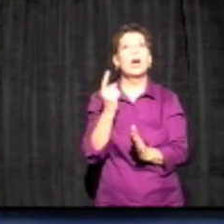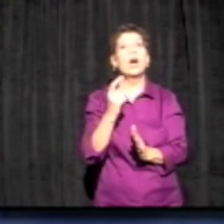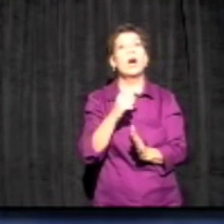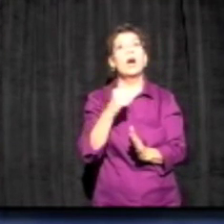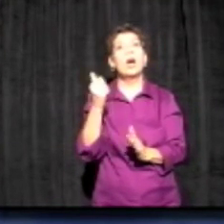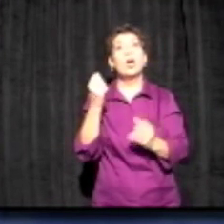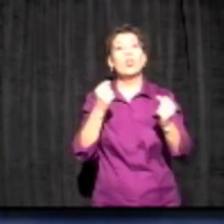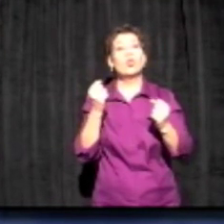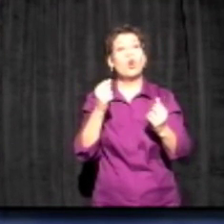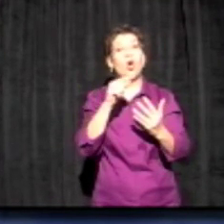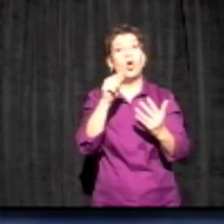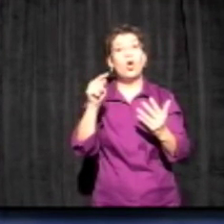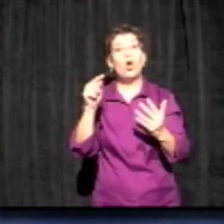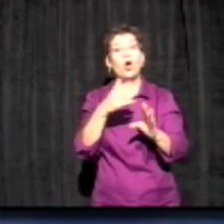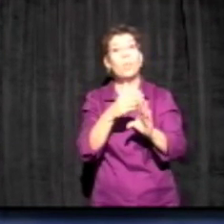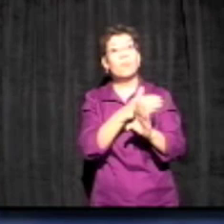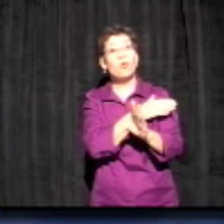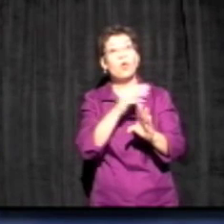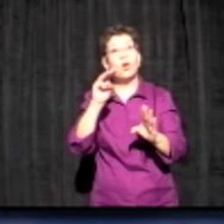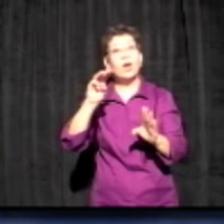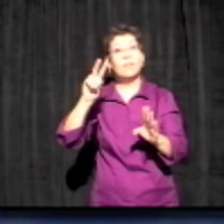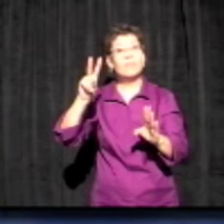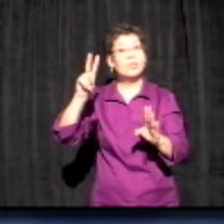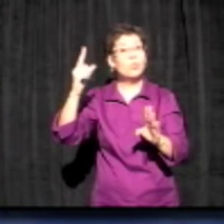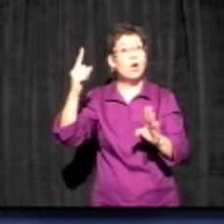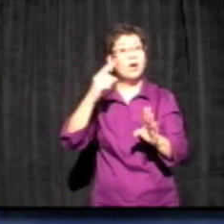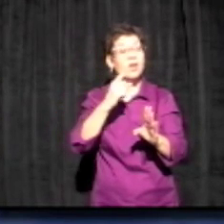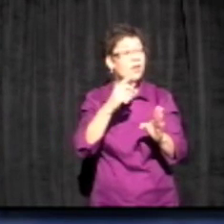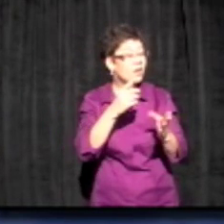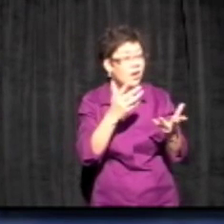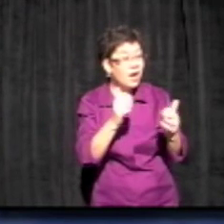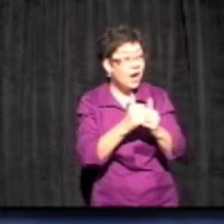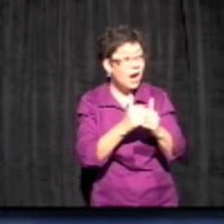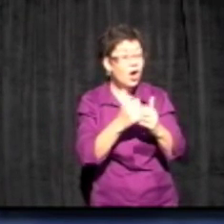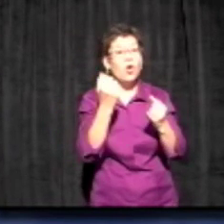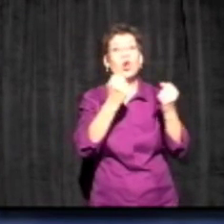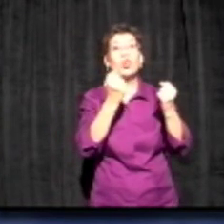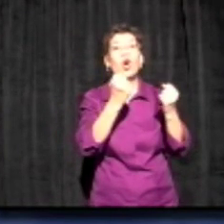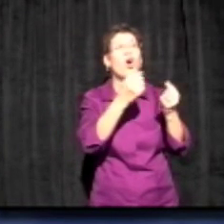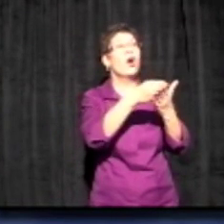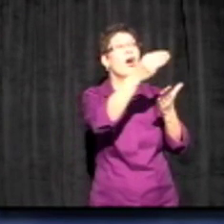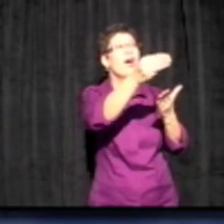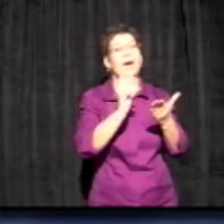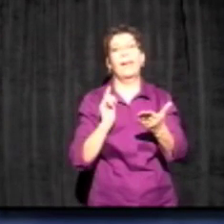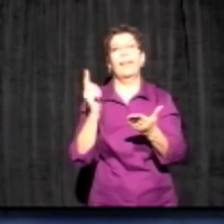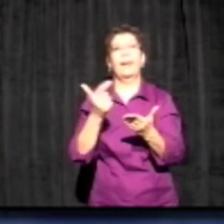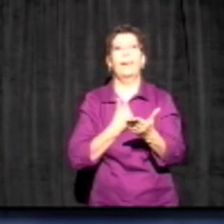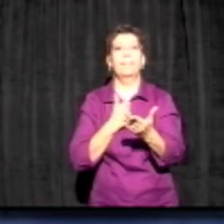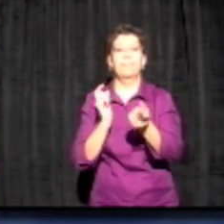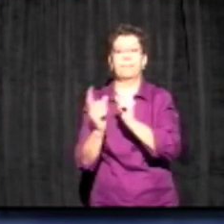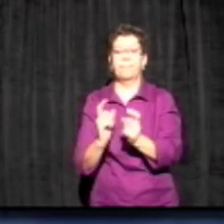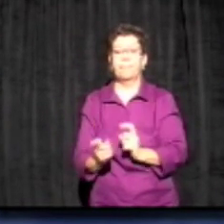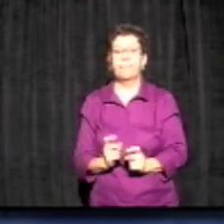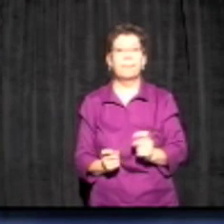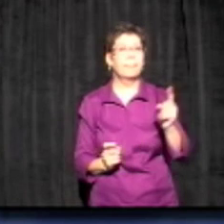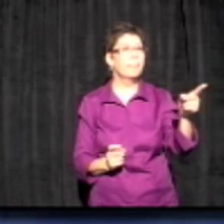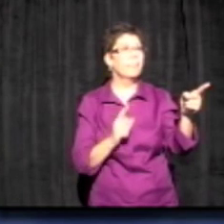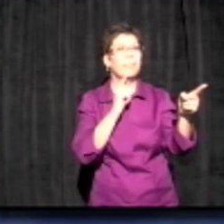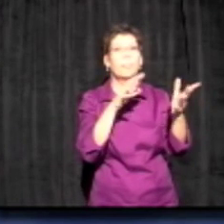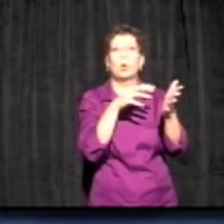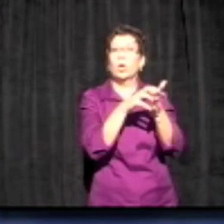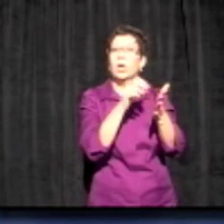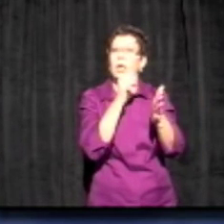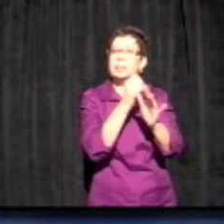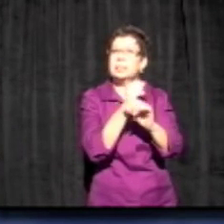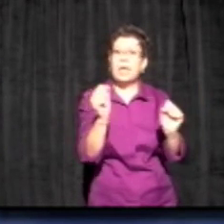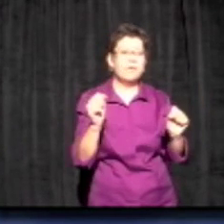vehicles available prior to the MV-1 were aftermarket conversions. These vehicles are structurally compromised and